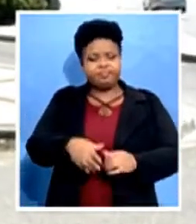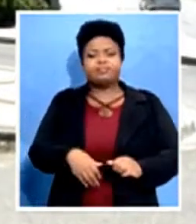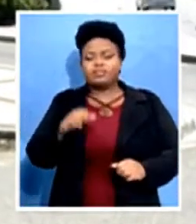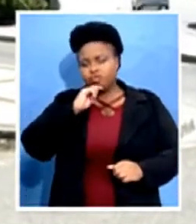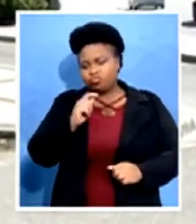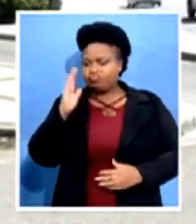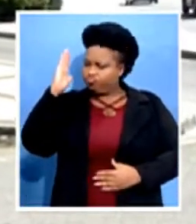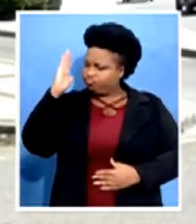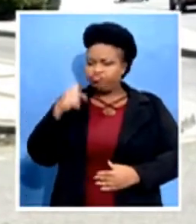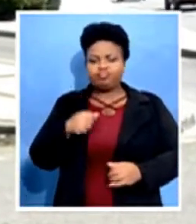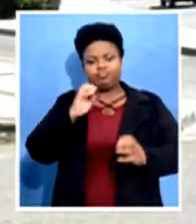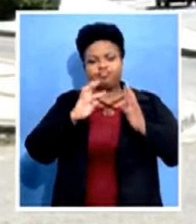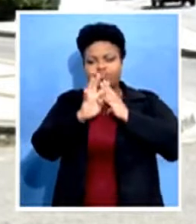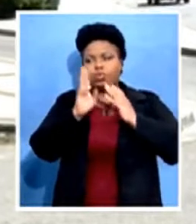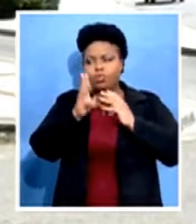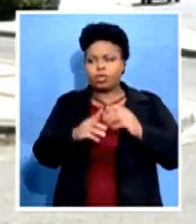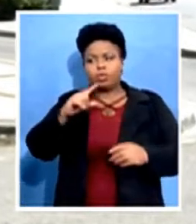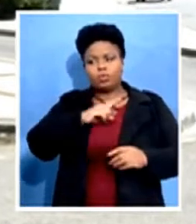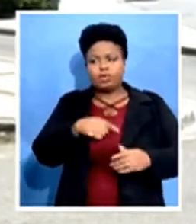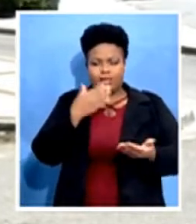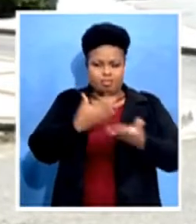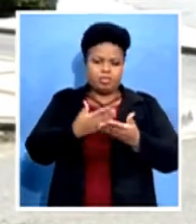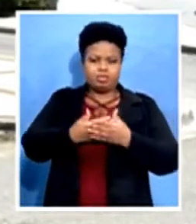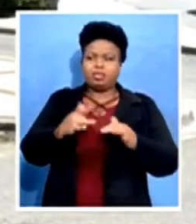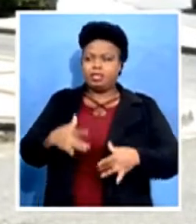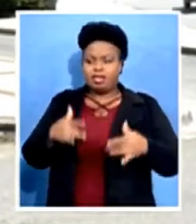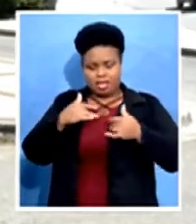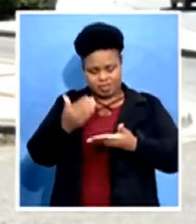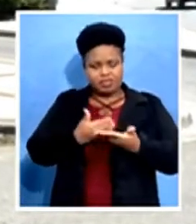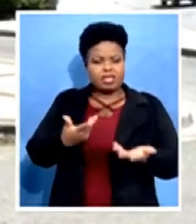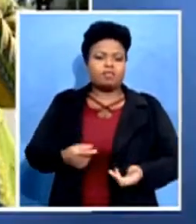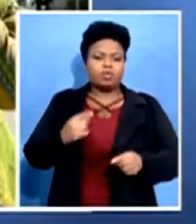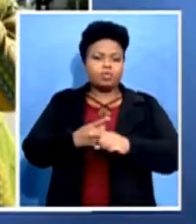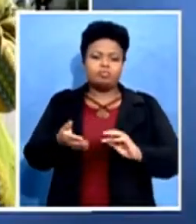it will possibly save my life from dying from such a deadly pandemic.